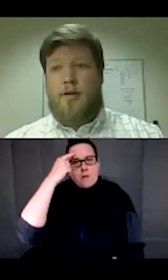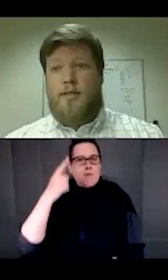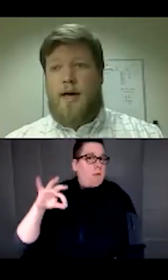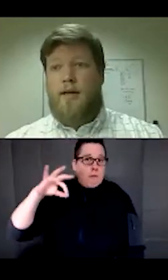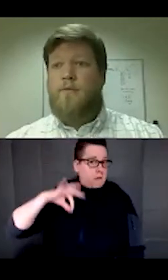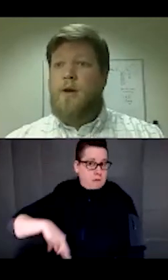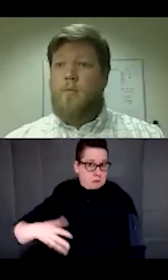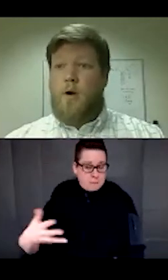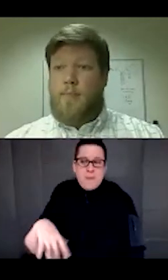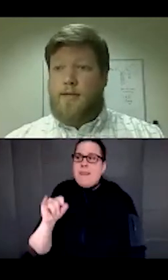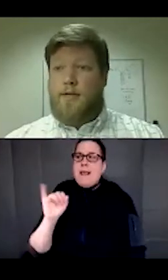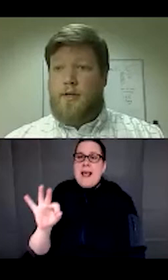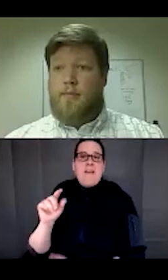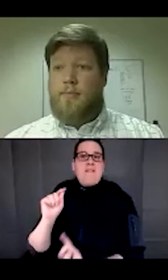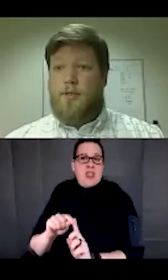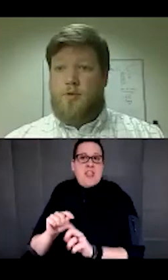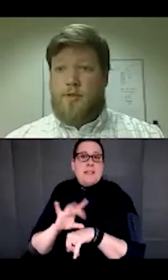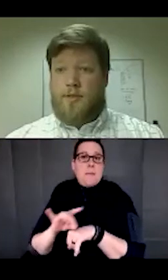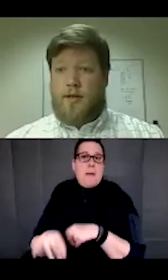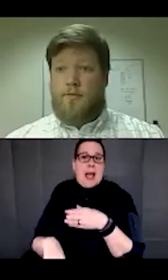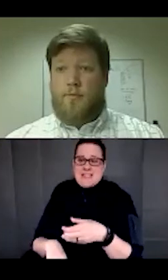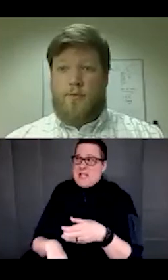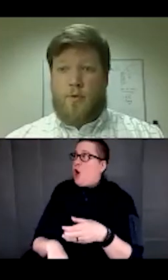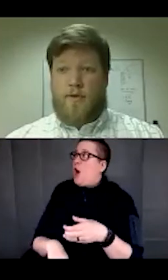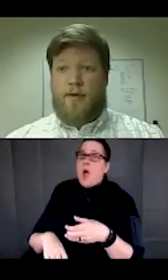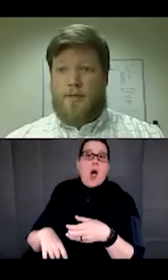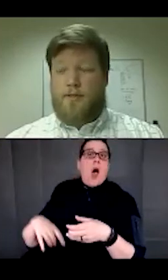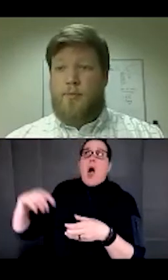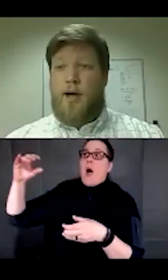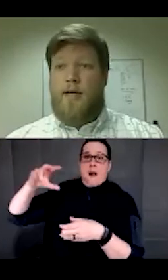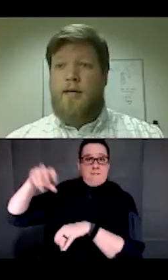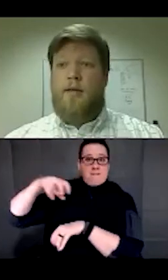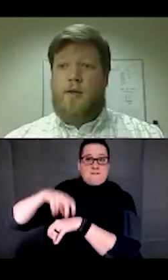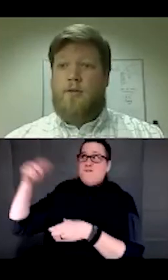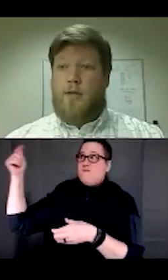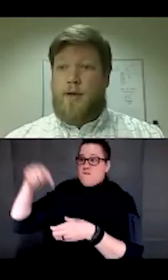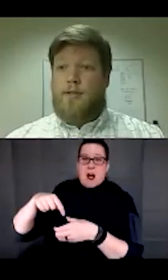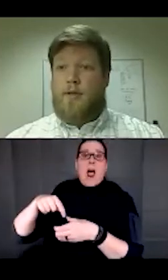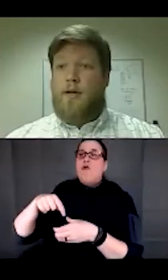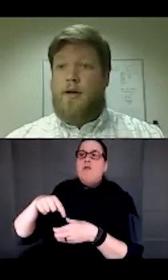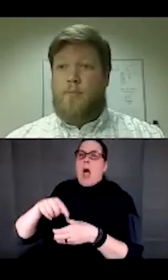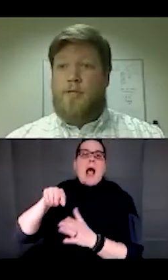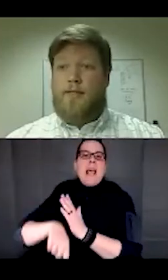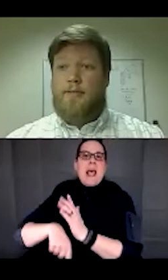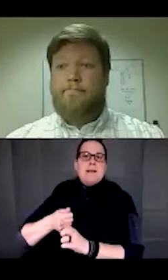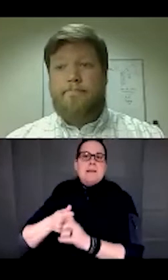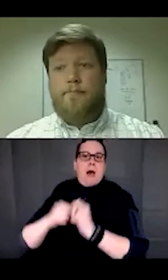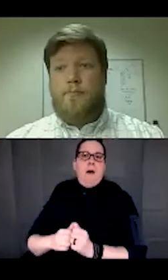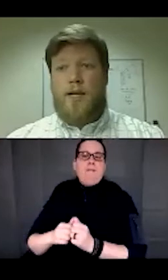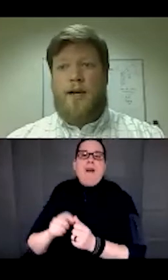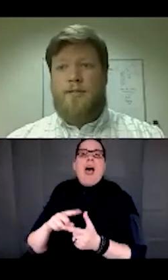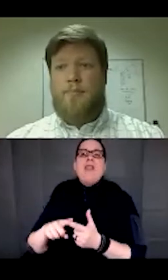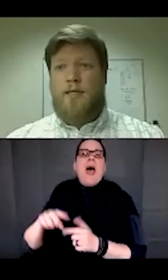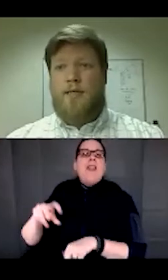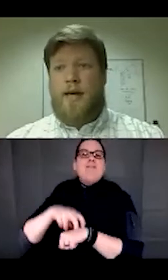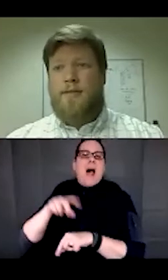here is that if one bacterium destroys itself before the virus can spread, then all of the other bacteria are protected. And